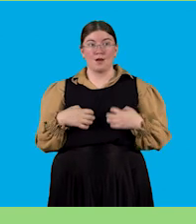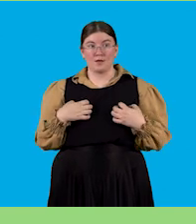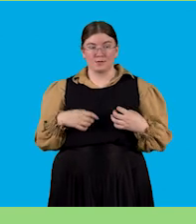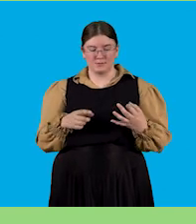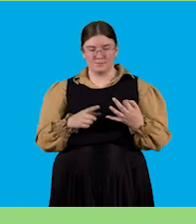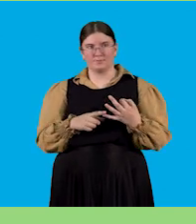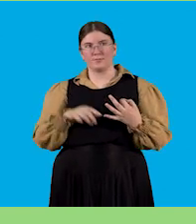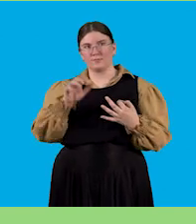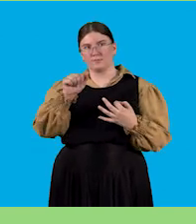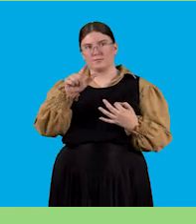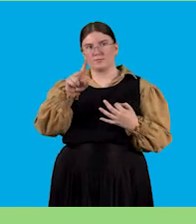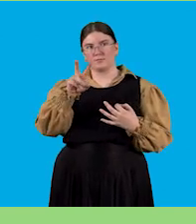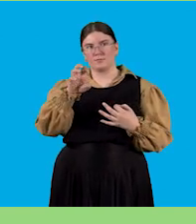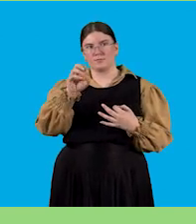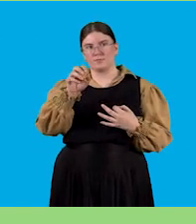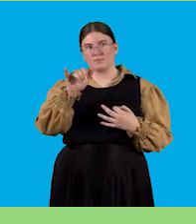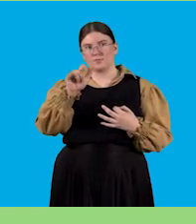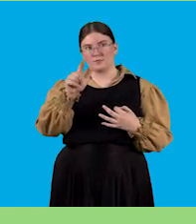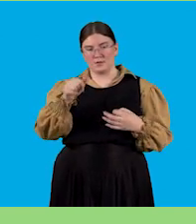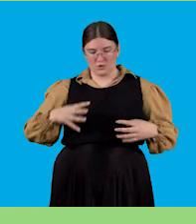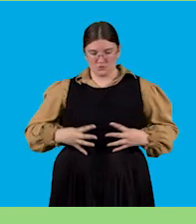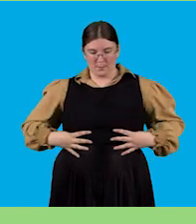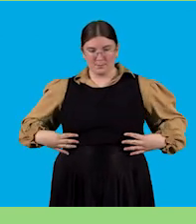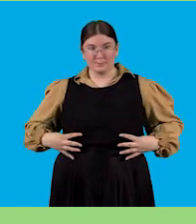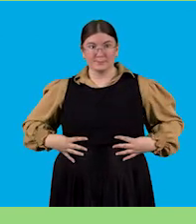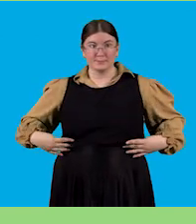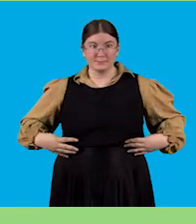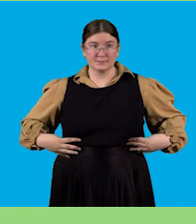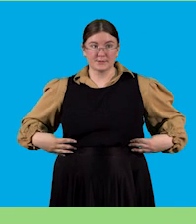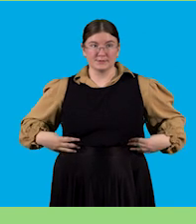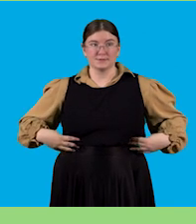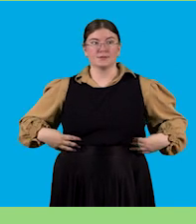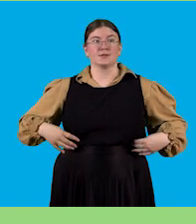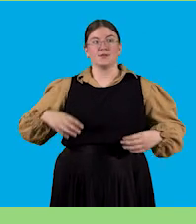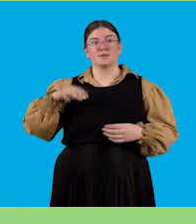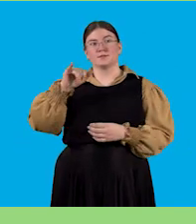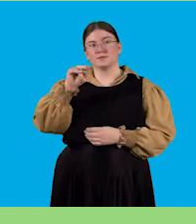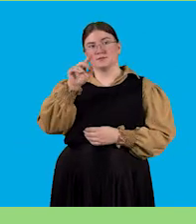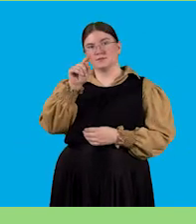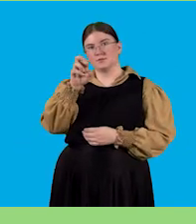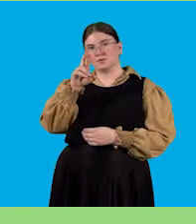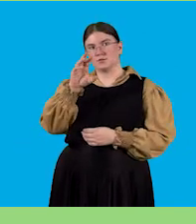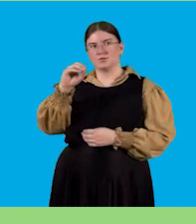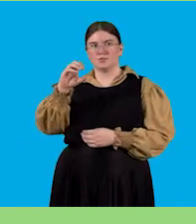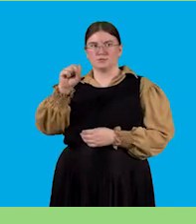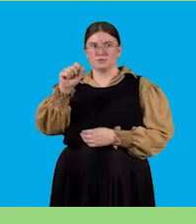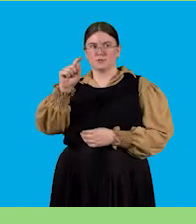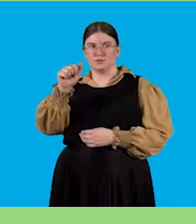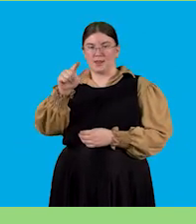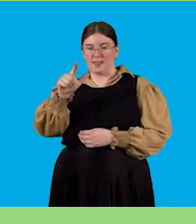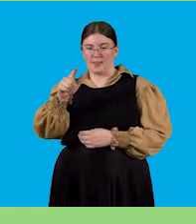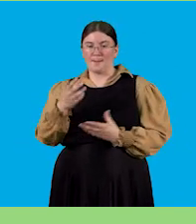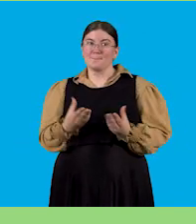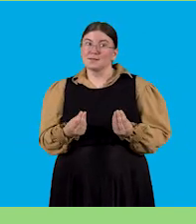the alveoli, the ribs, the intercostal muscles, the diaphragm.